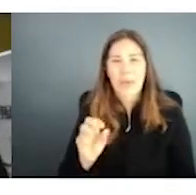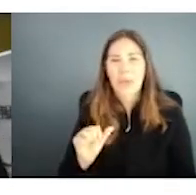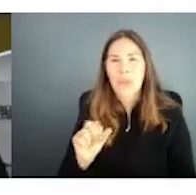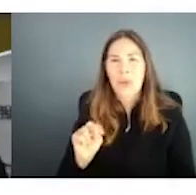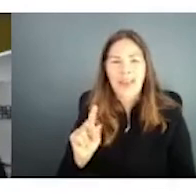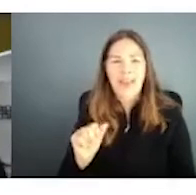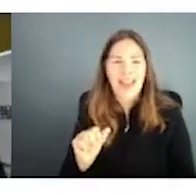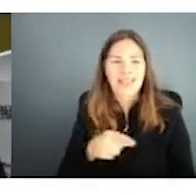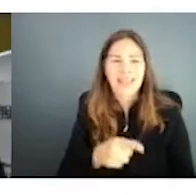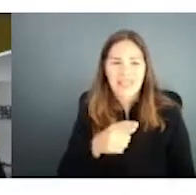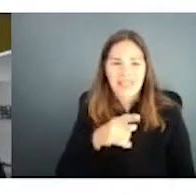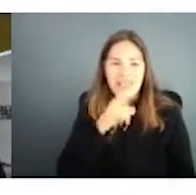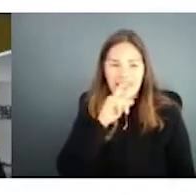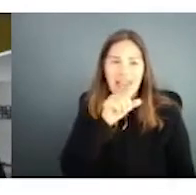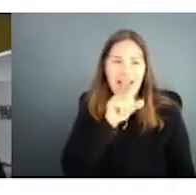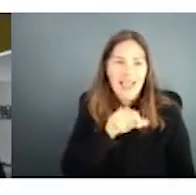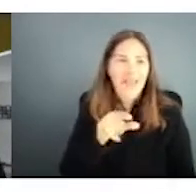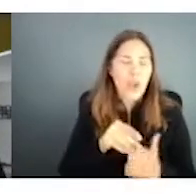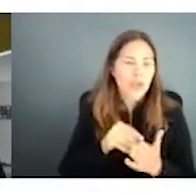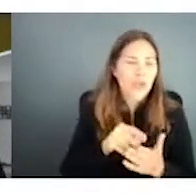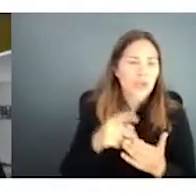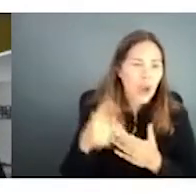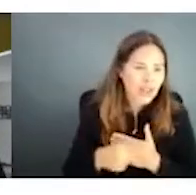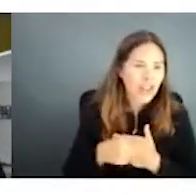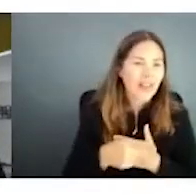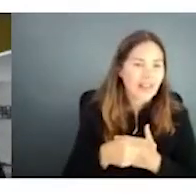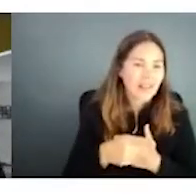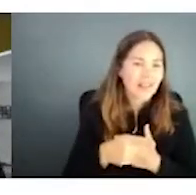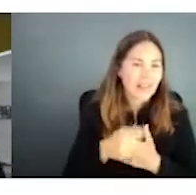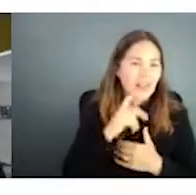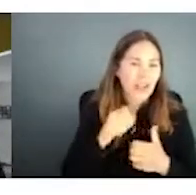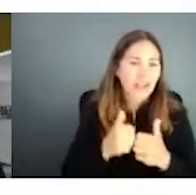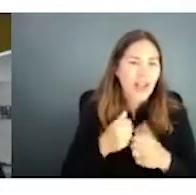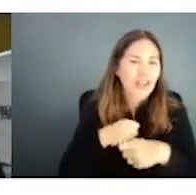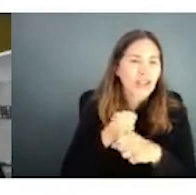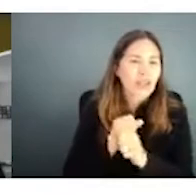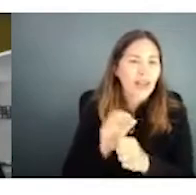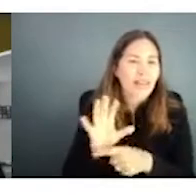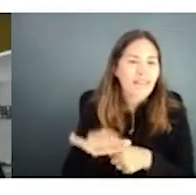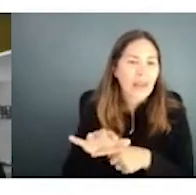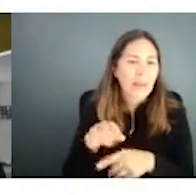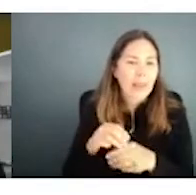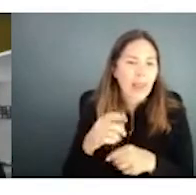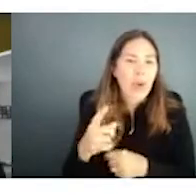Kids love this project. Students will be challenged to create a film in 1 week using a surprise message prompt and actually.